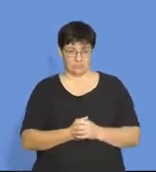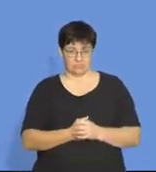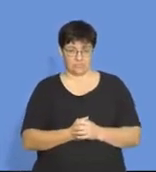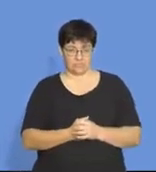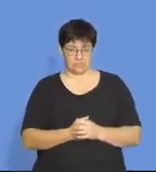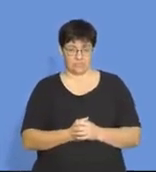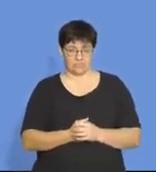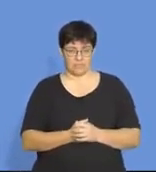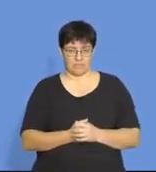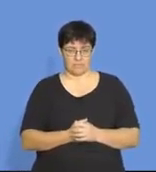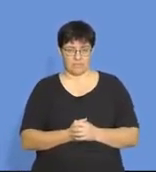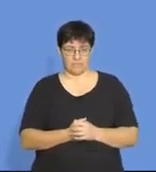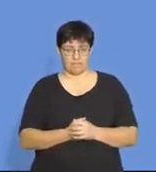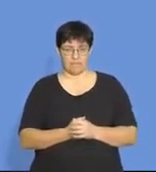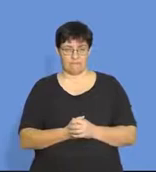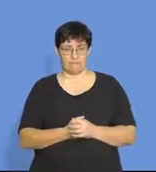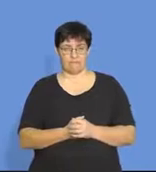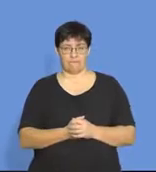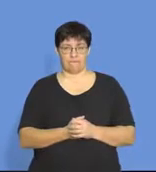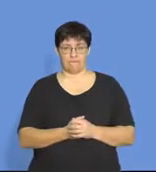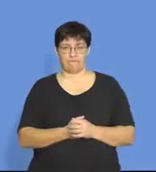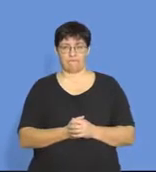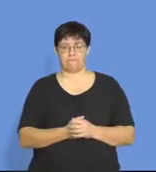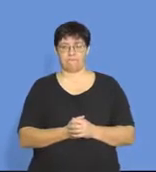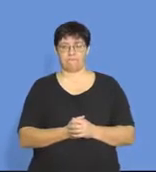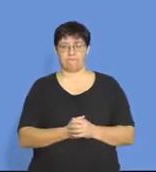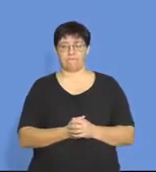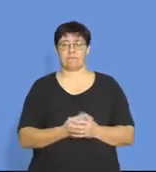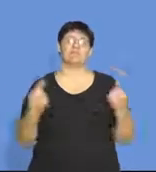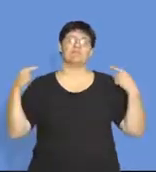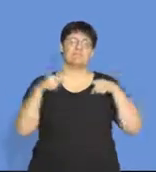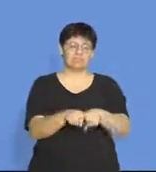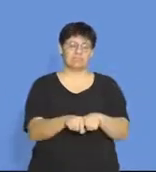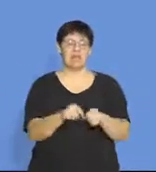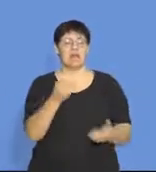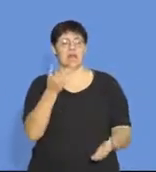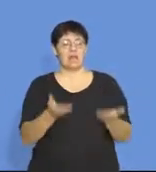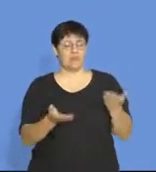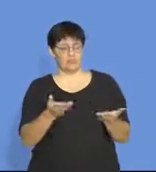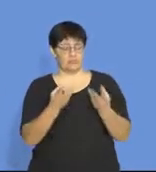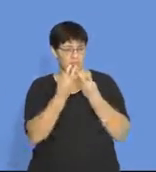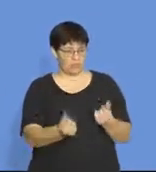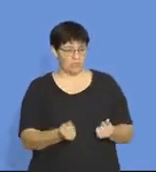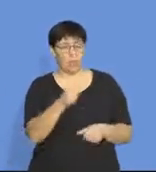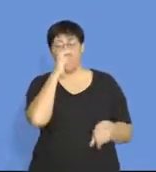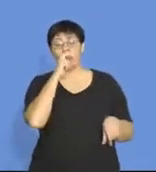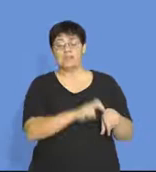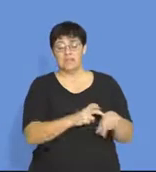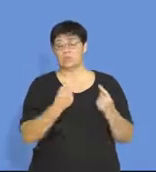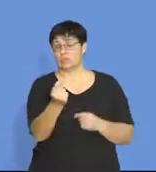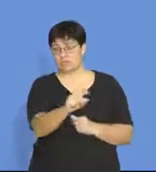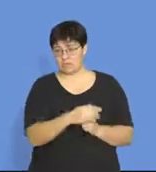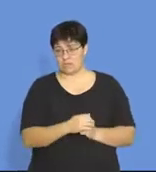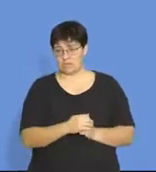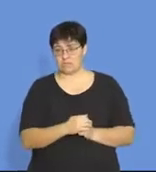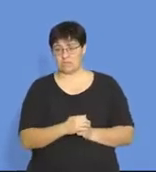the two linear equations. Now, to solve simultaneous equations, what you need to